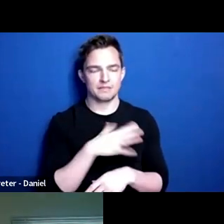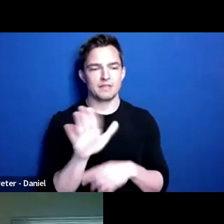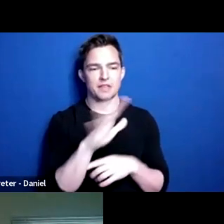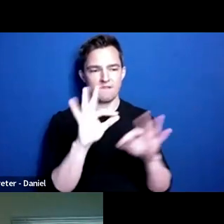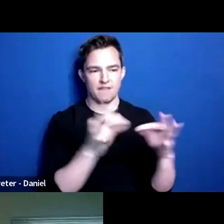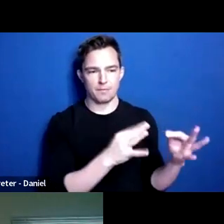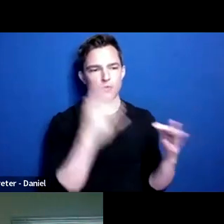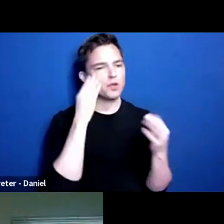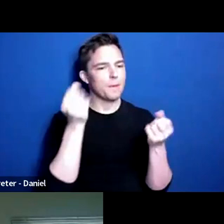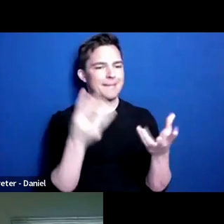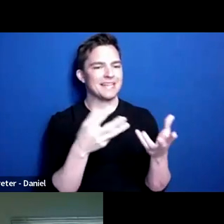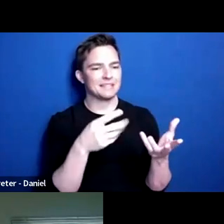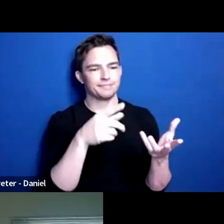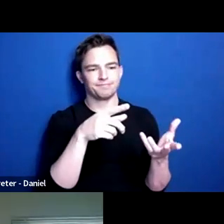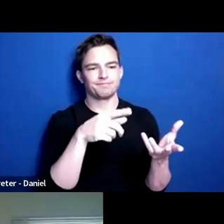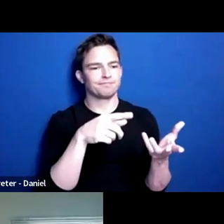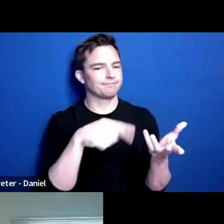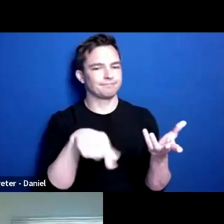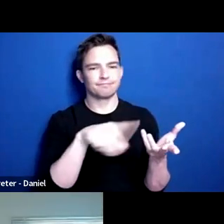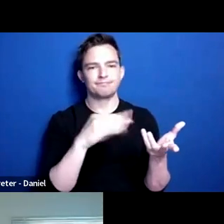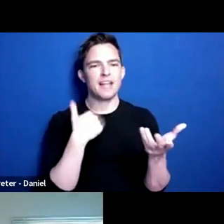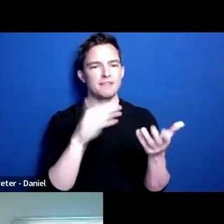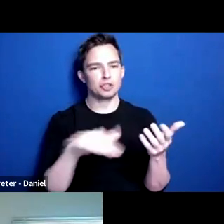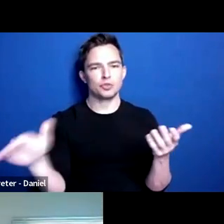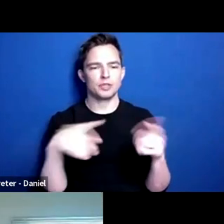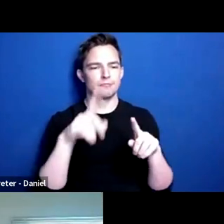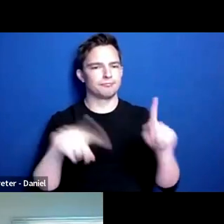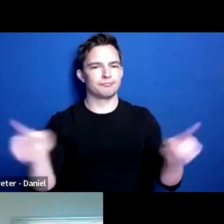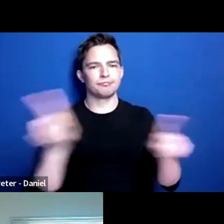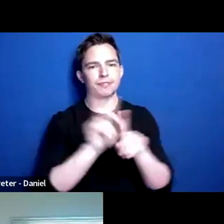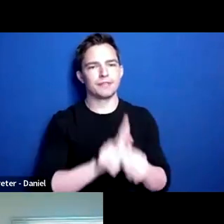families, we know many of whom have children of varying ages.